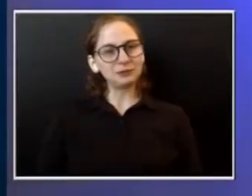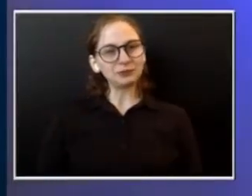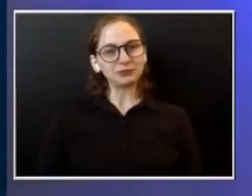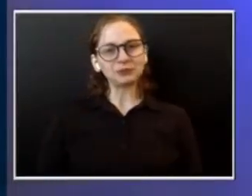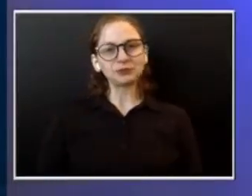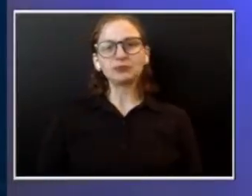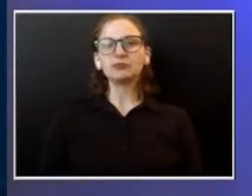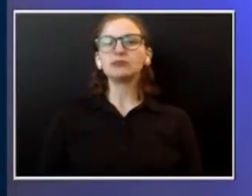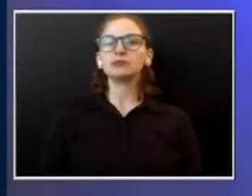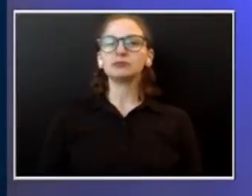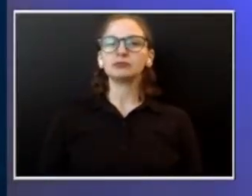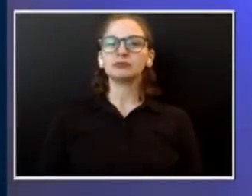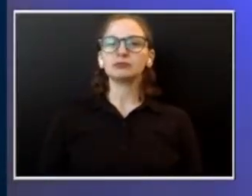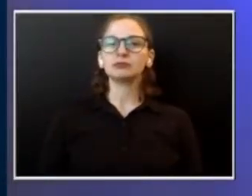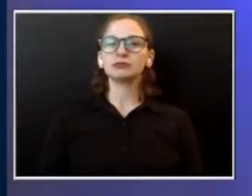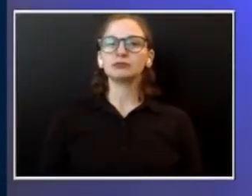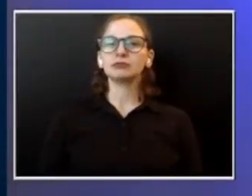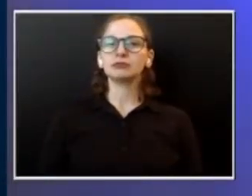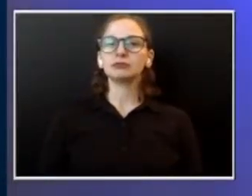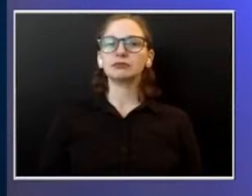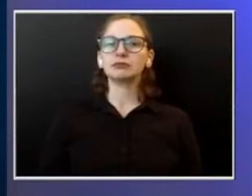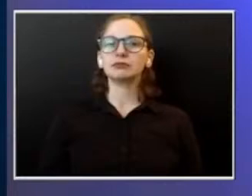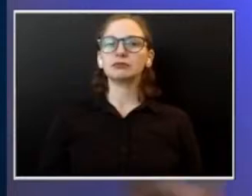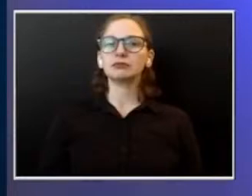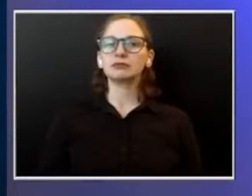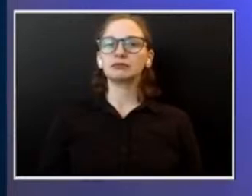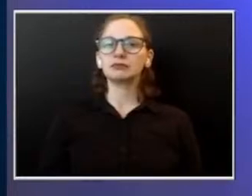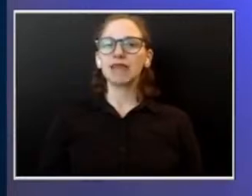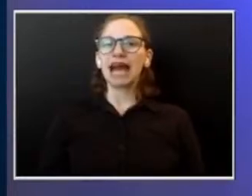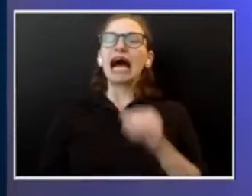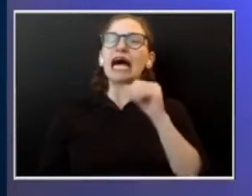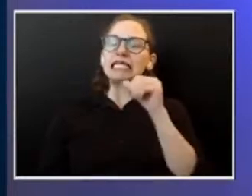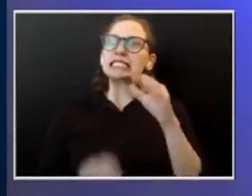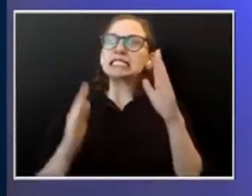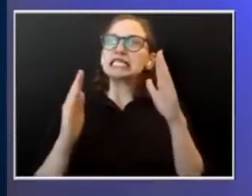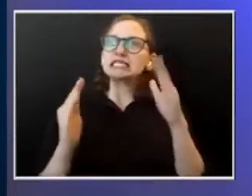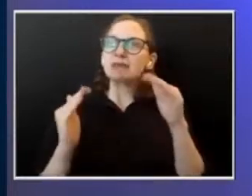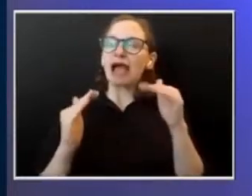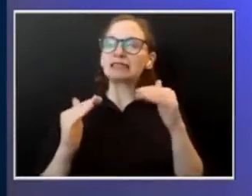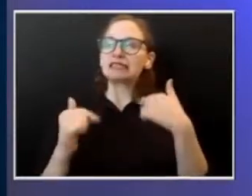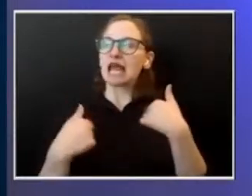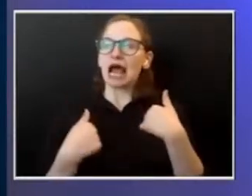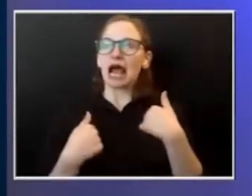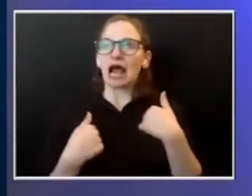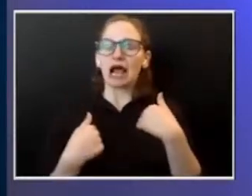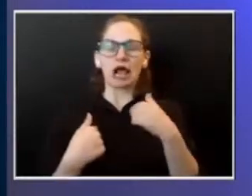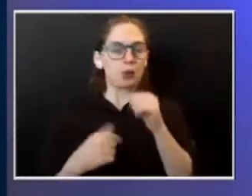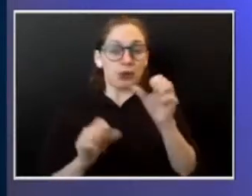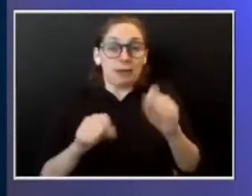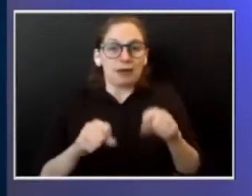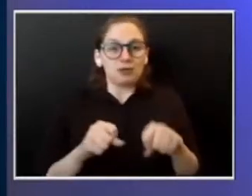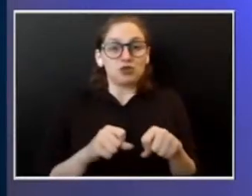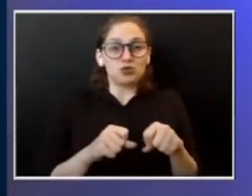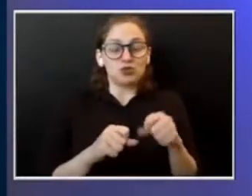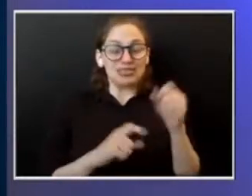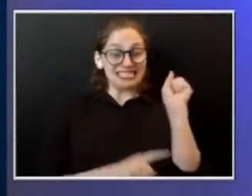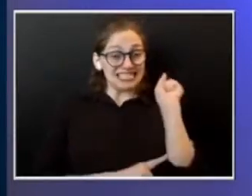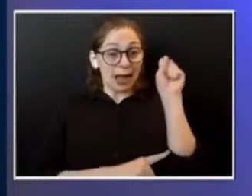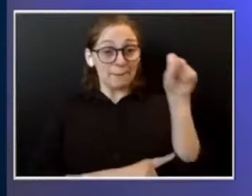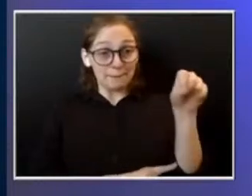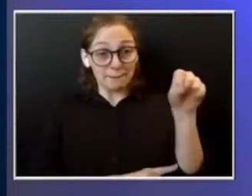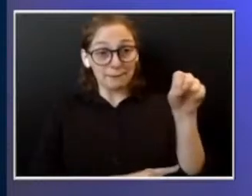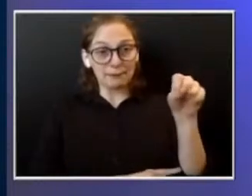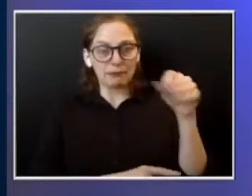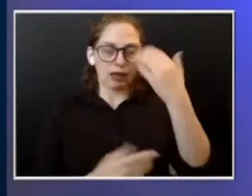I wasn't expecting not to be able to sit up and things like that. I don't know why I didn't think about that. But my husband was a very